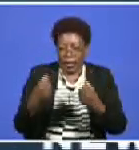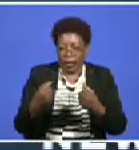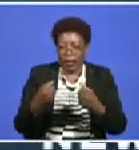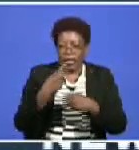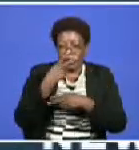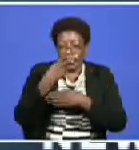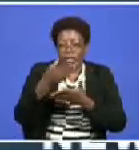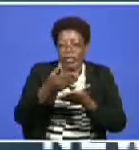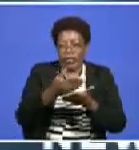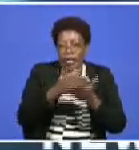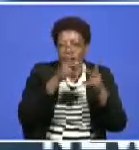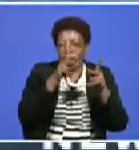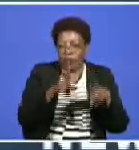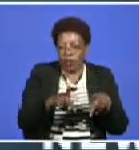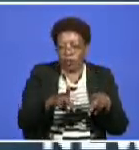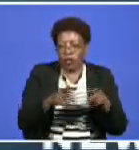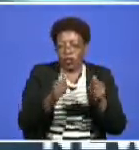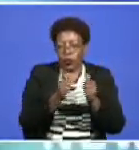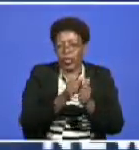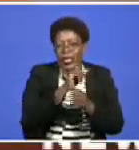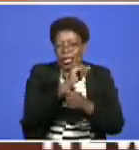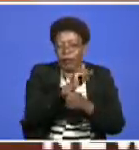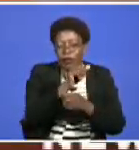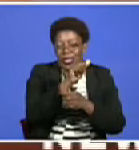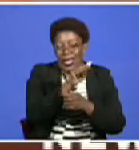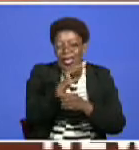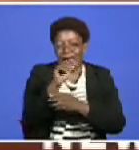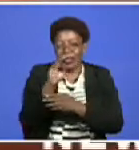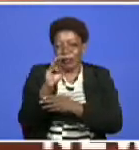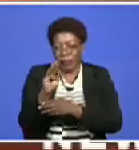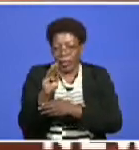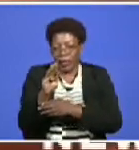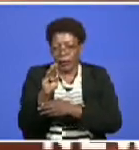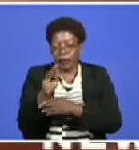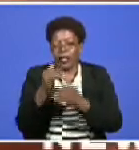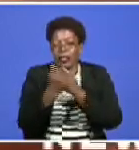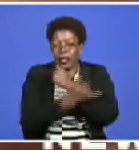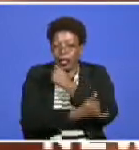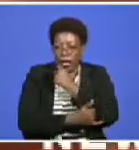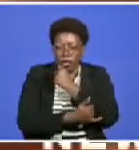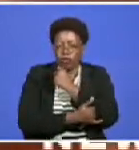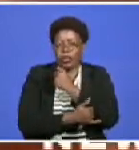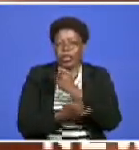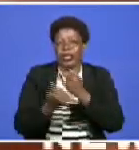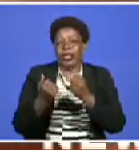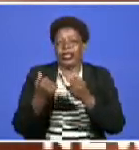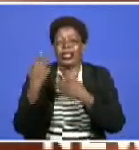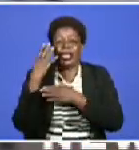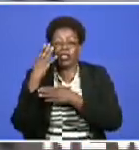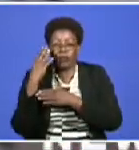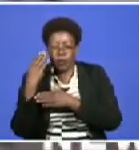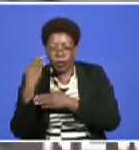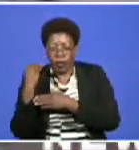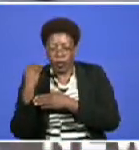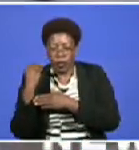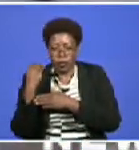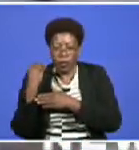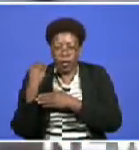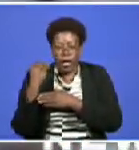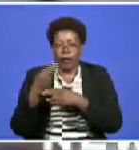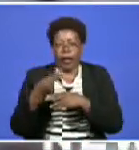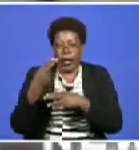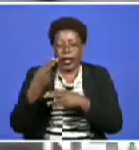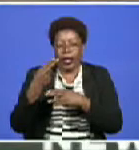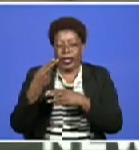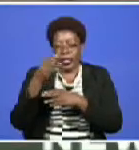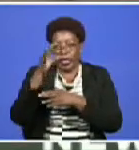few cases of both influenza A and B this year, the country is experiencing a pretty average to moderate flu season.